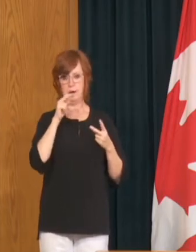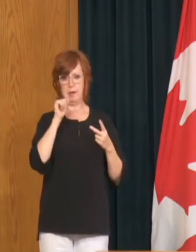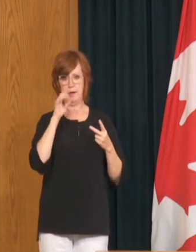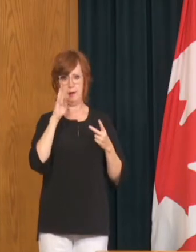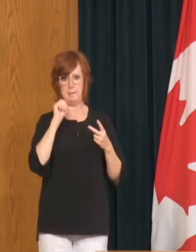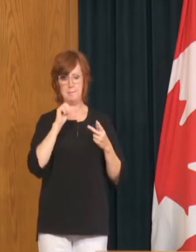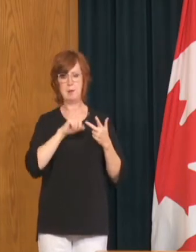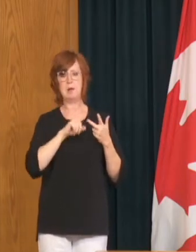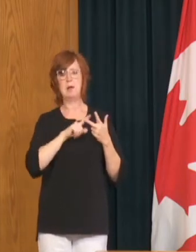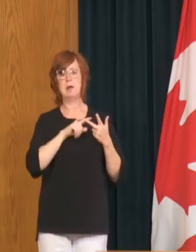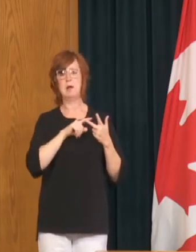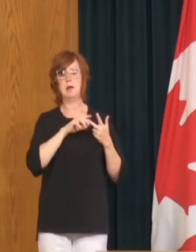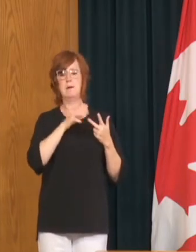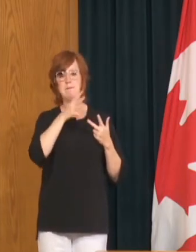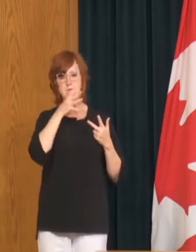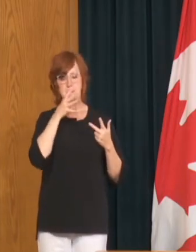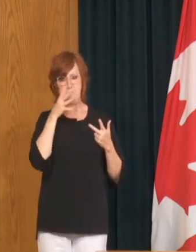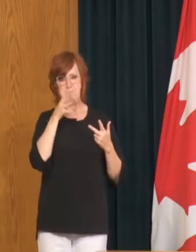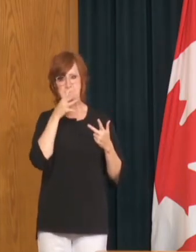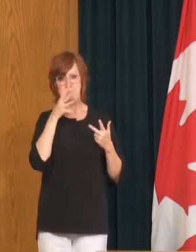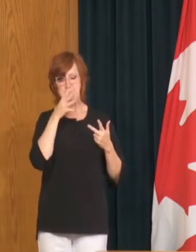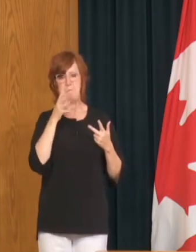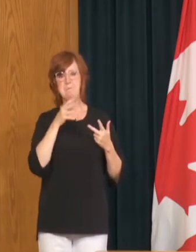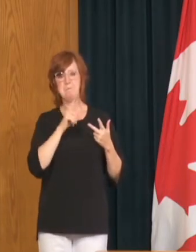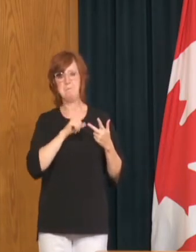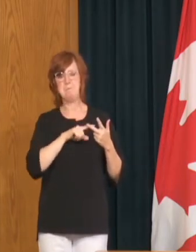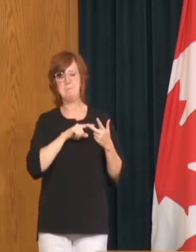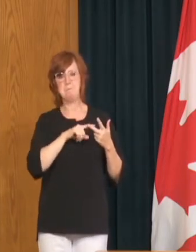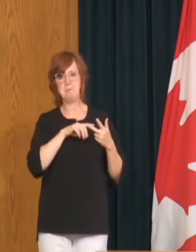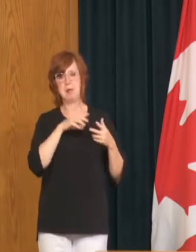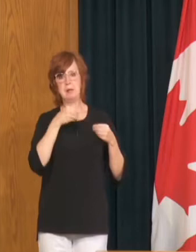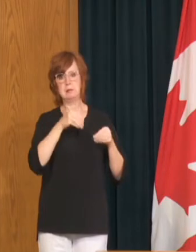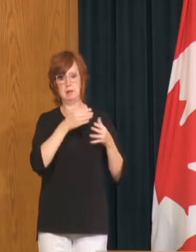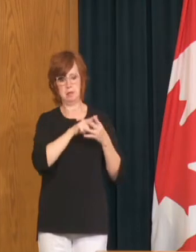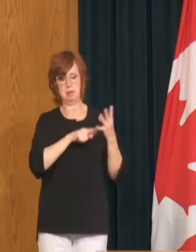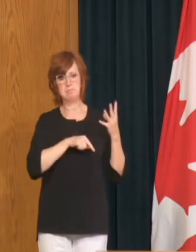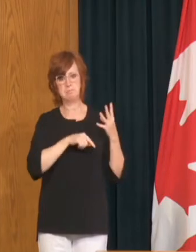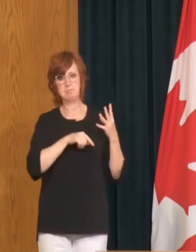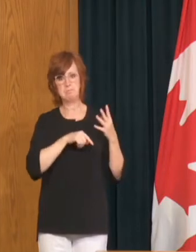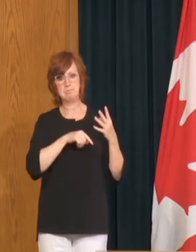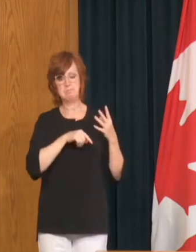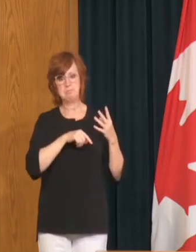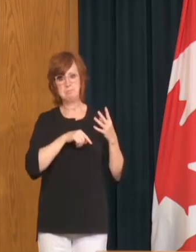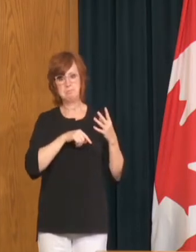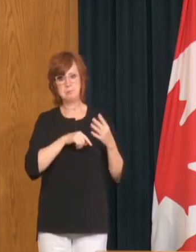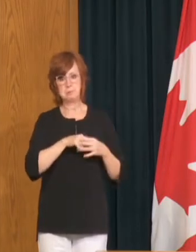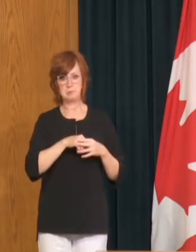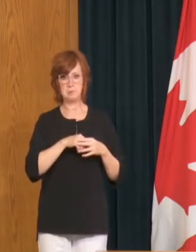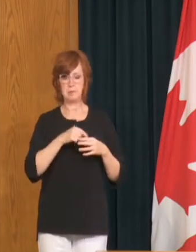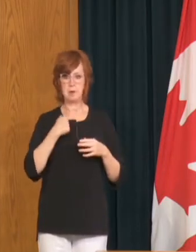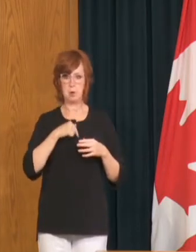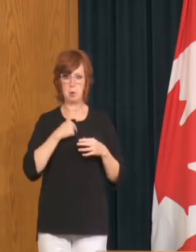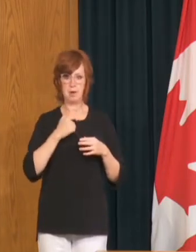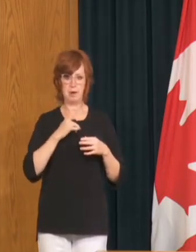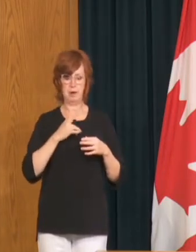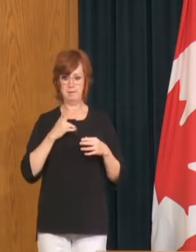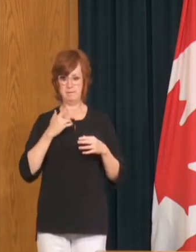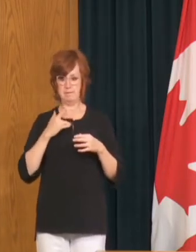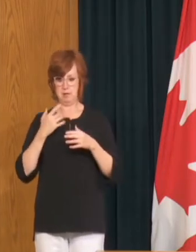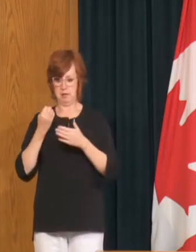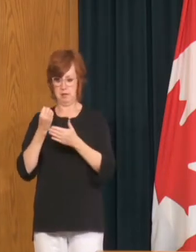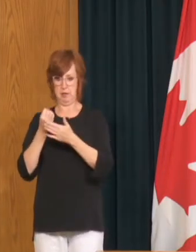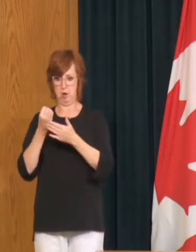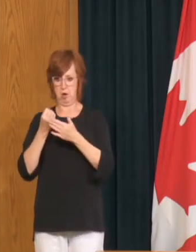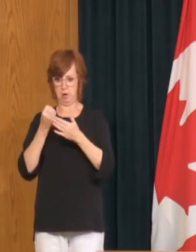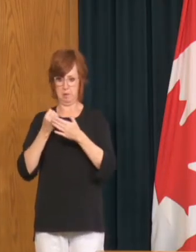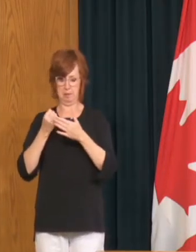manufactured goods that we have. That's where the uncertainty is, and we share that uncertainty with everyone across Canada and around the world. Where there is no